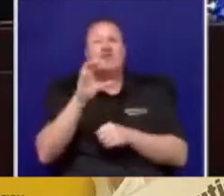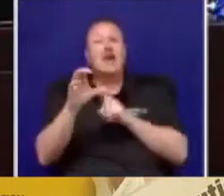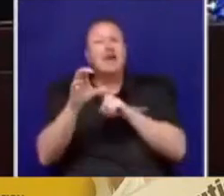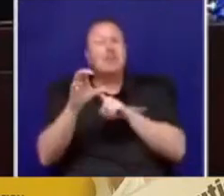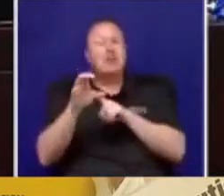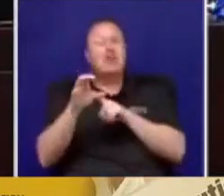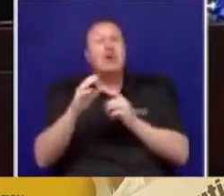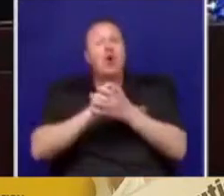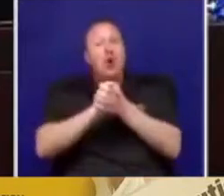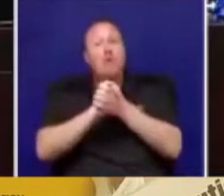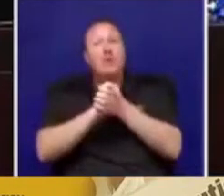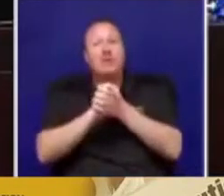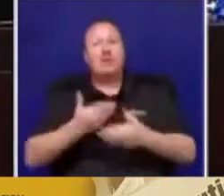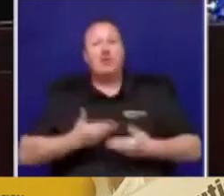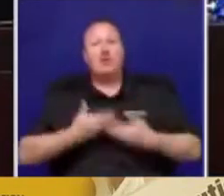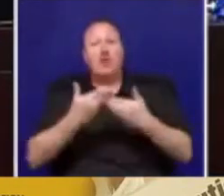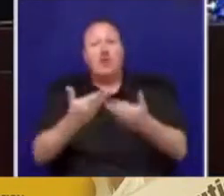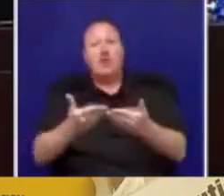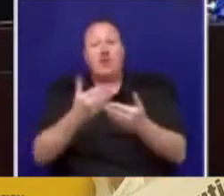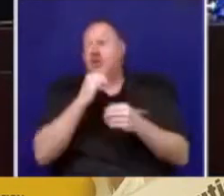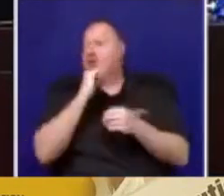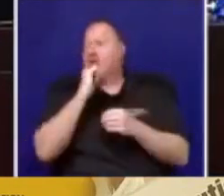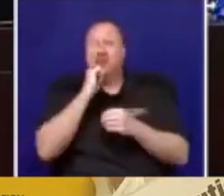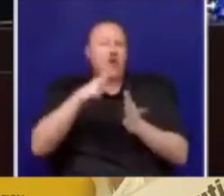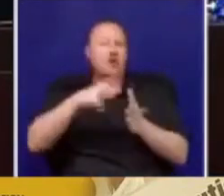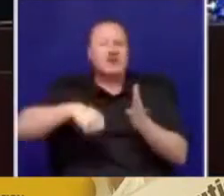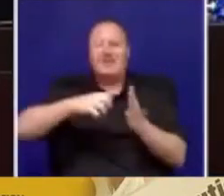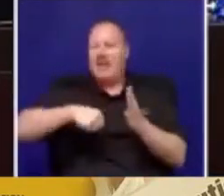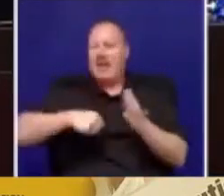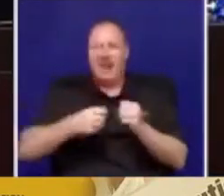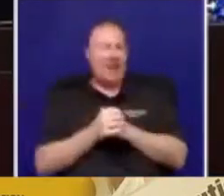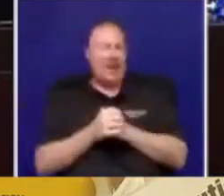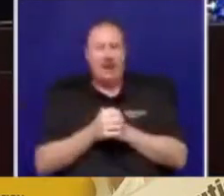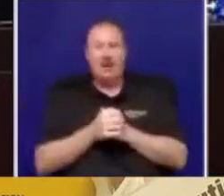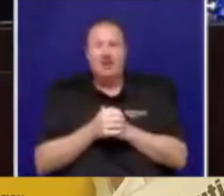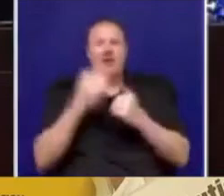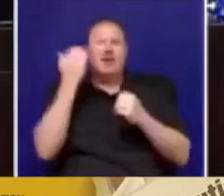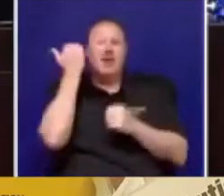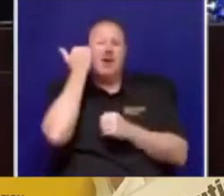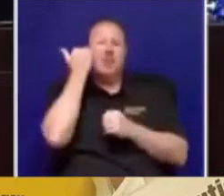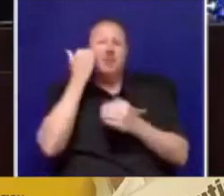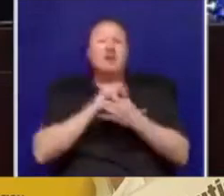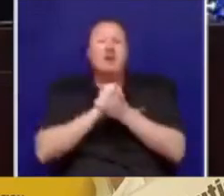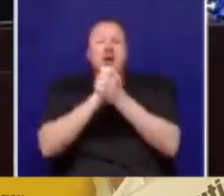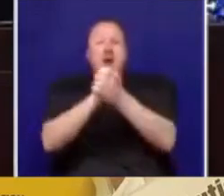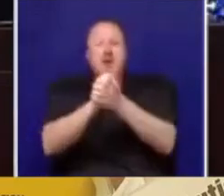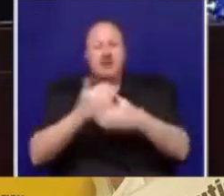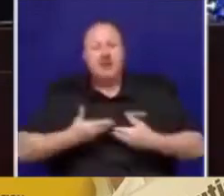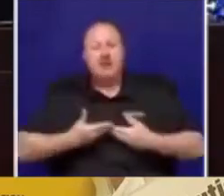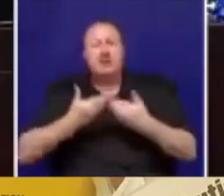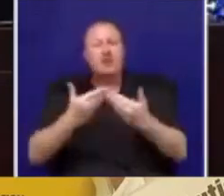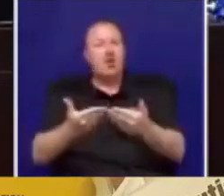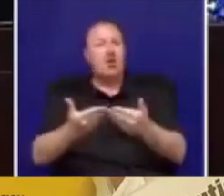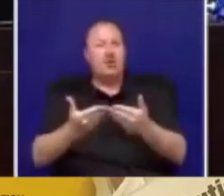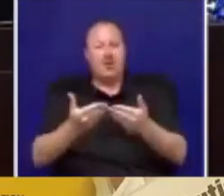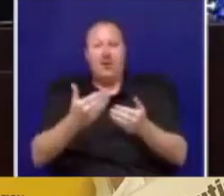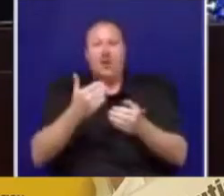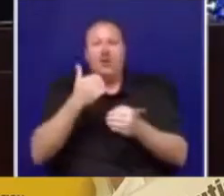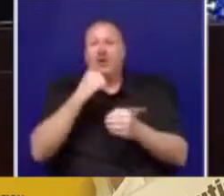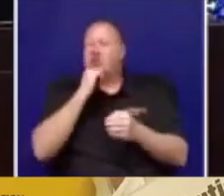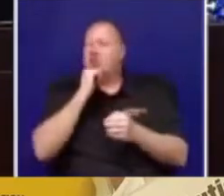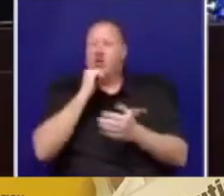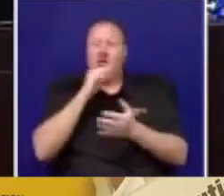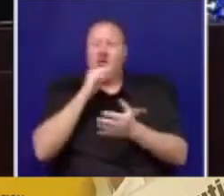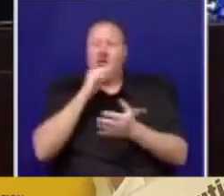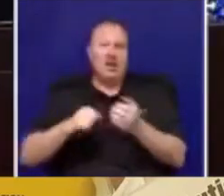to serving instead of stealing. It is because of a government that is committed to serving instead of stealing. The